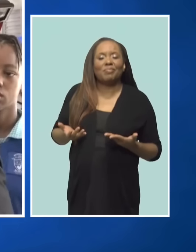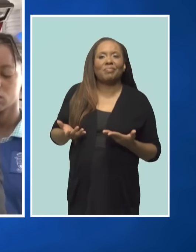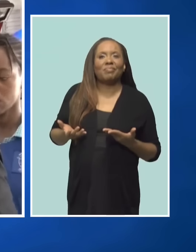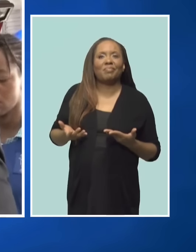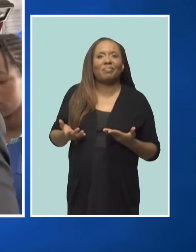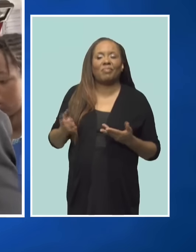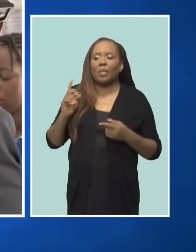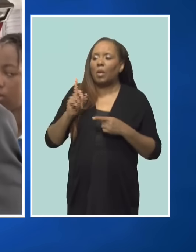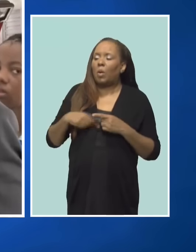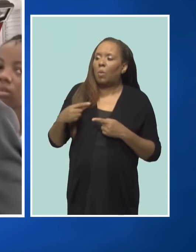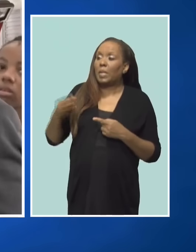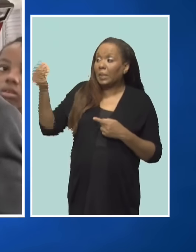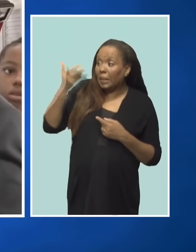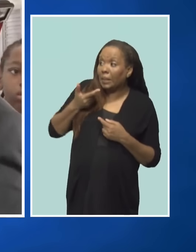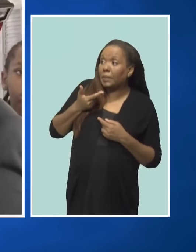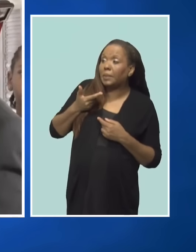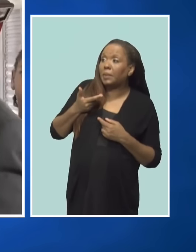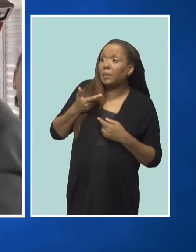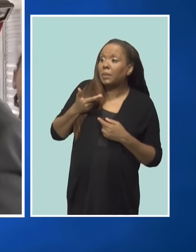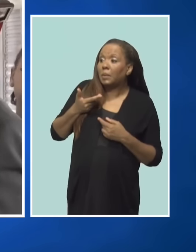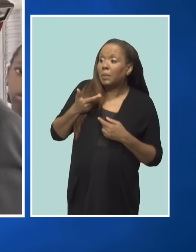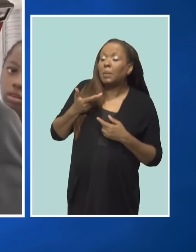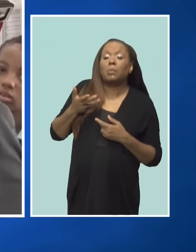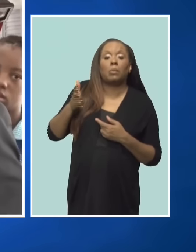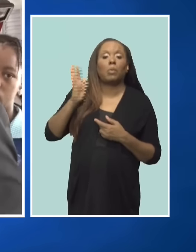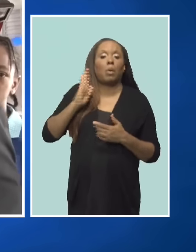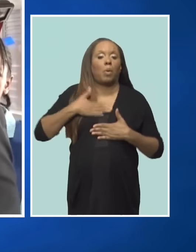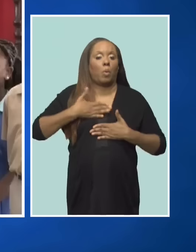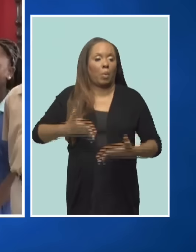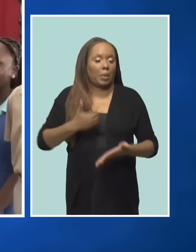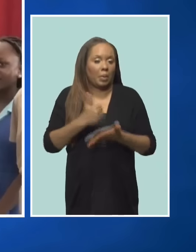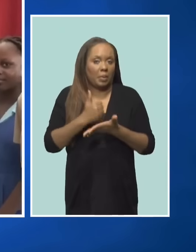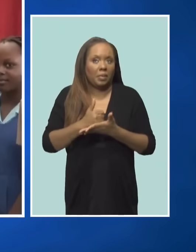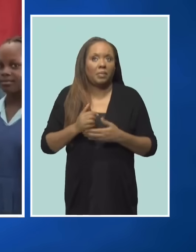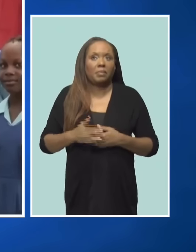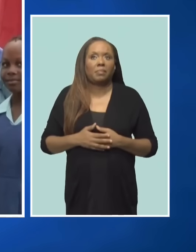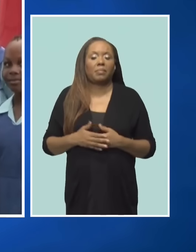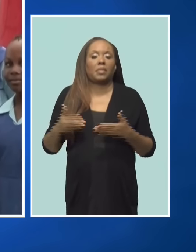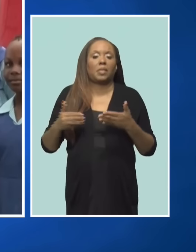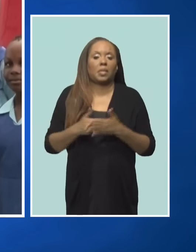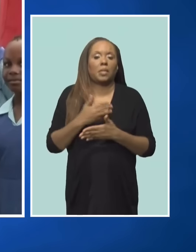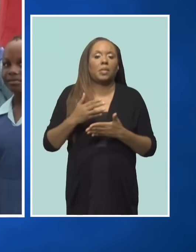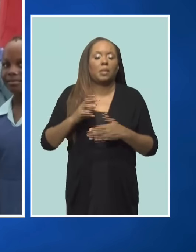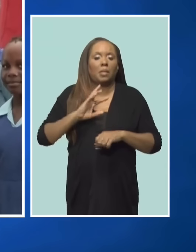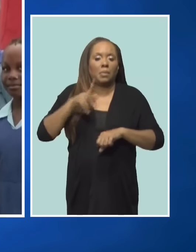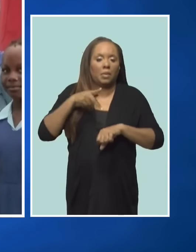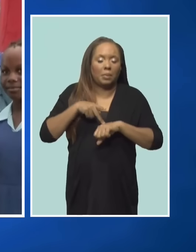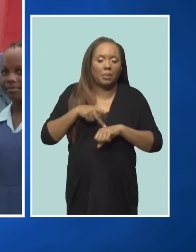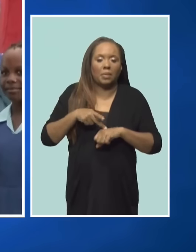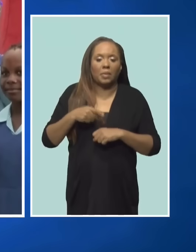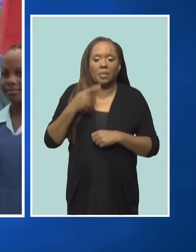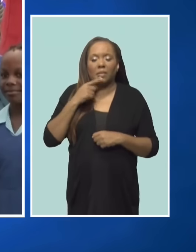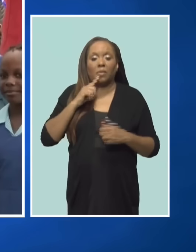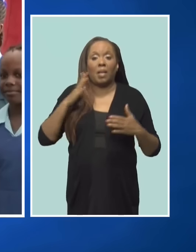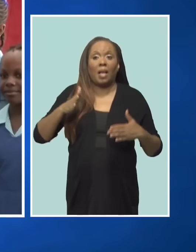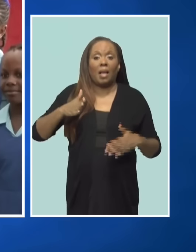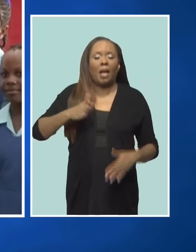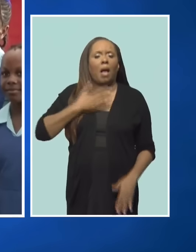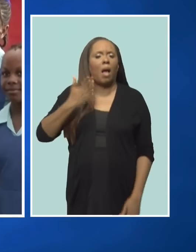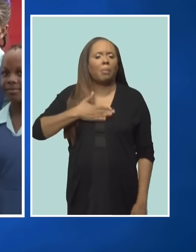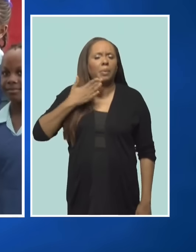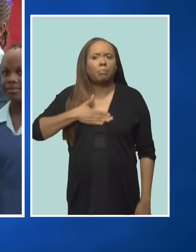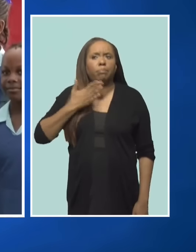they identify them, and we are willing to help. Newly appointed school principal Lasandra Watson said she is happy with the